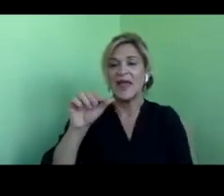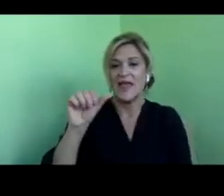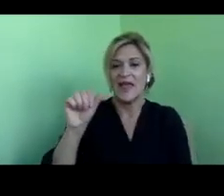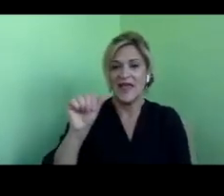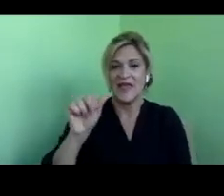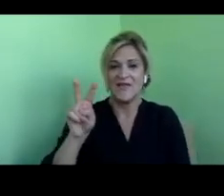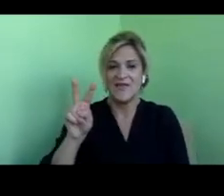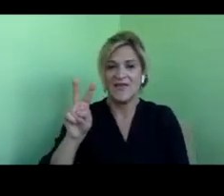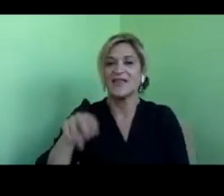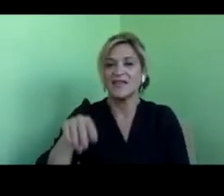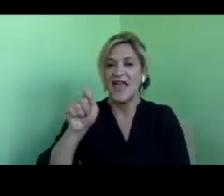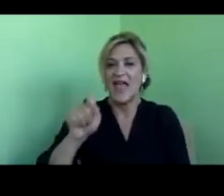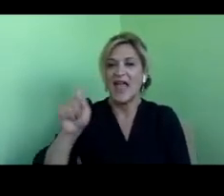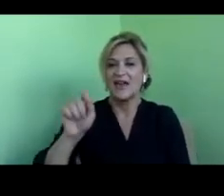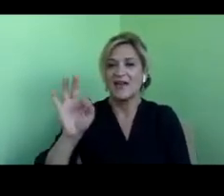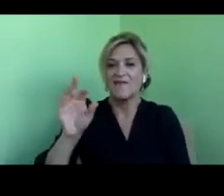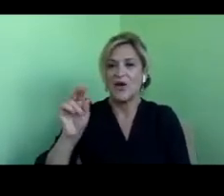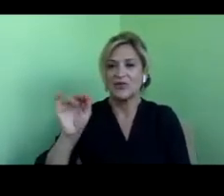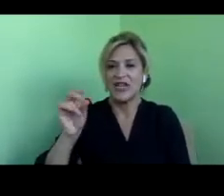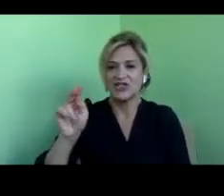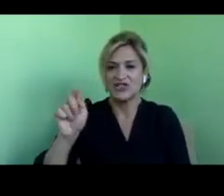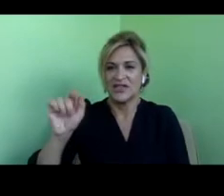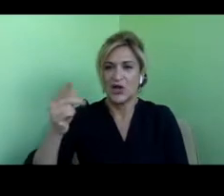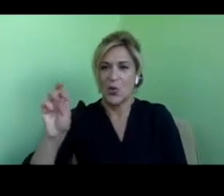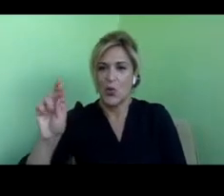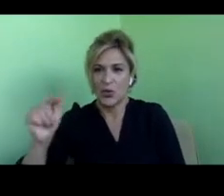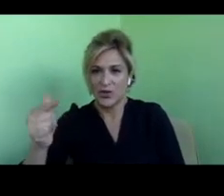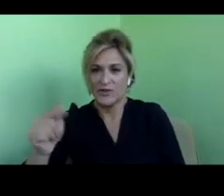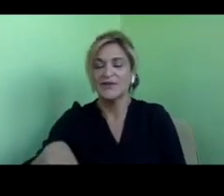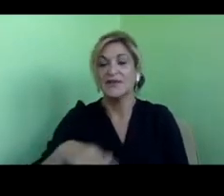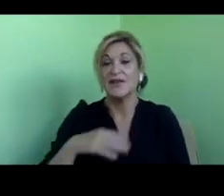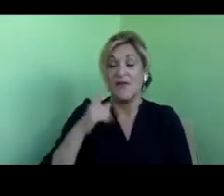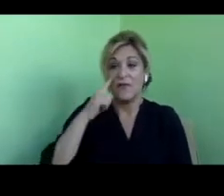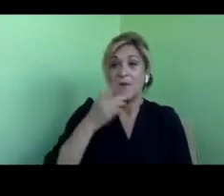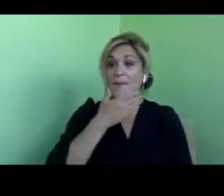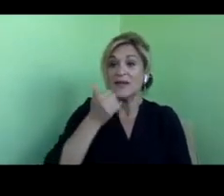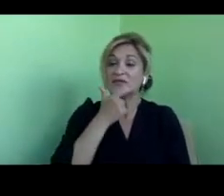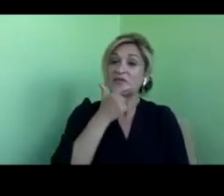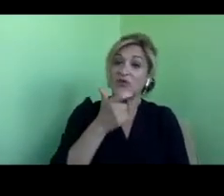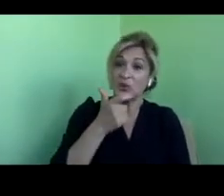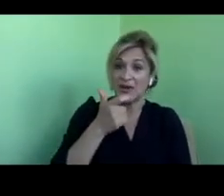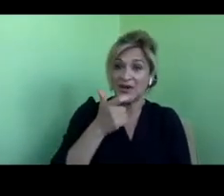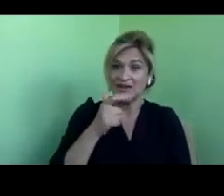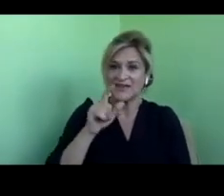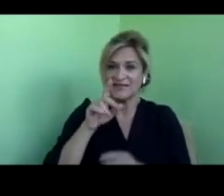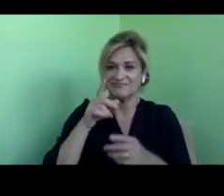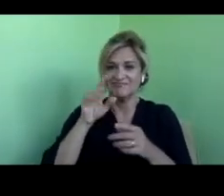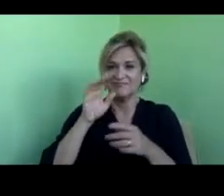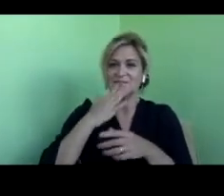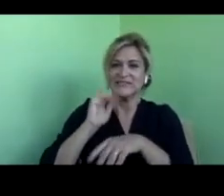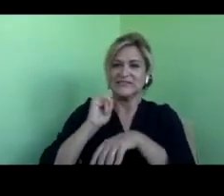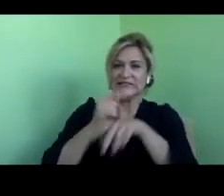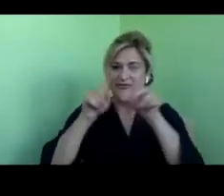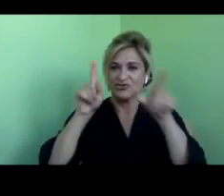.org. For the best viewing experience, please set your view to gallery mode, which can be found at the top right-hand corner of your Zoom